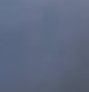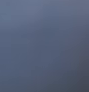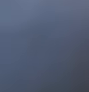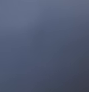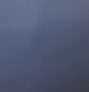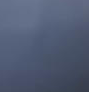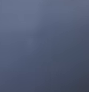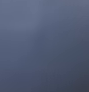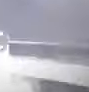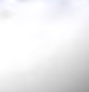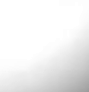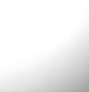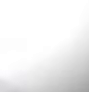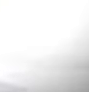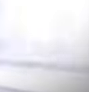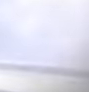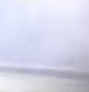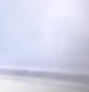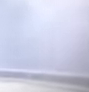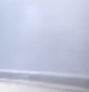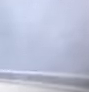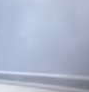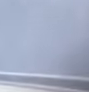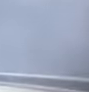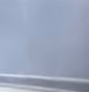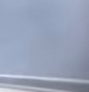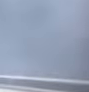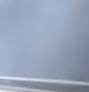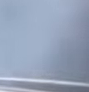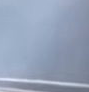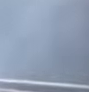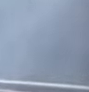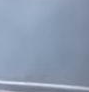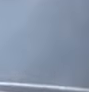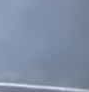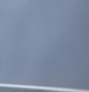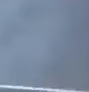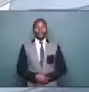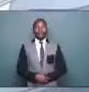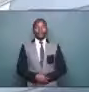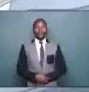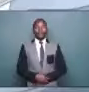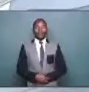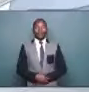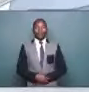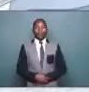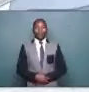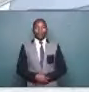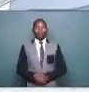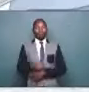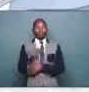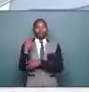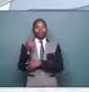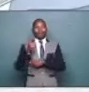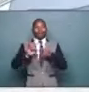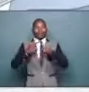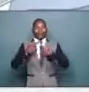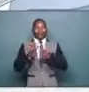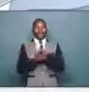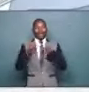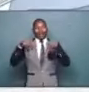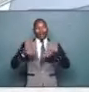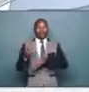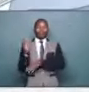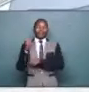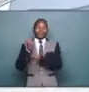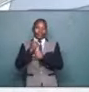Vodi abare Vodi, vodi anzanga. My fellow Malawians, today I